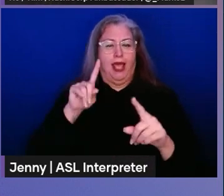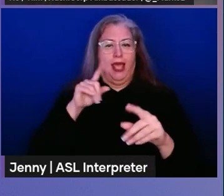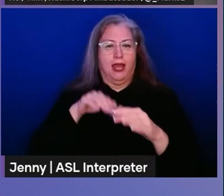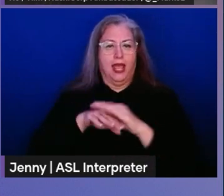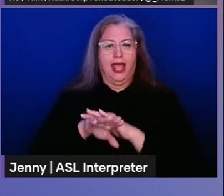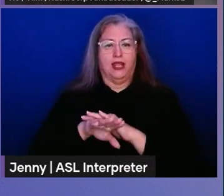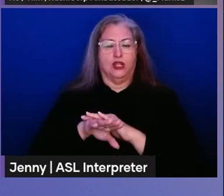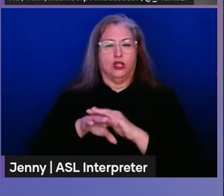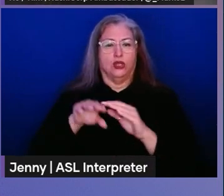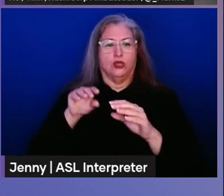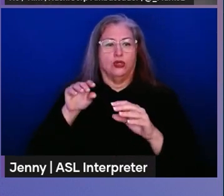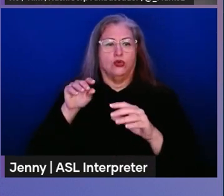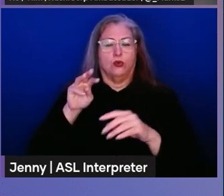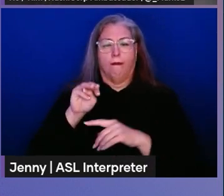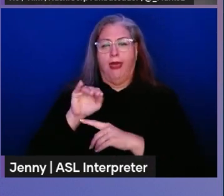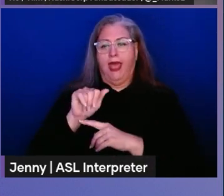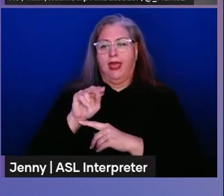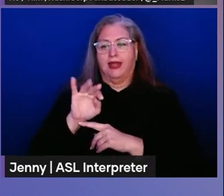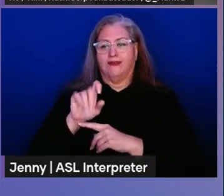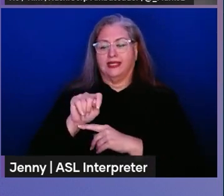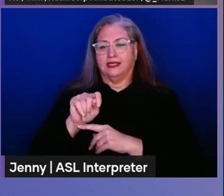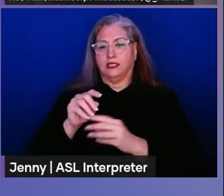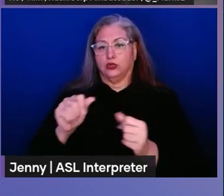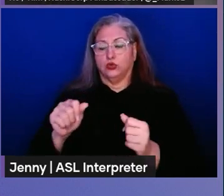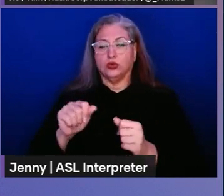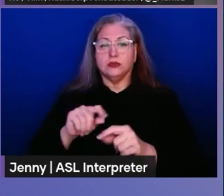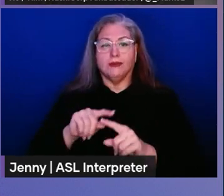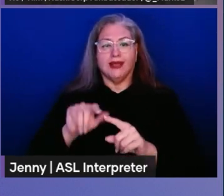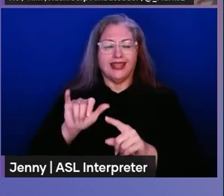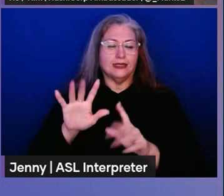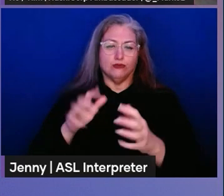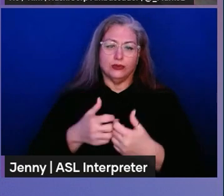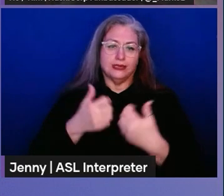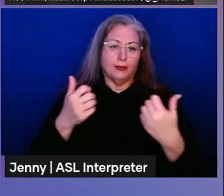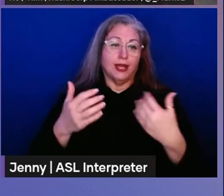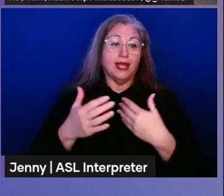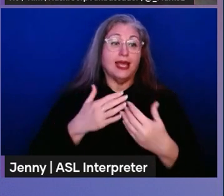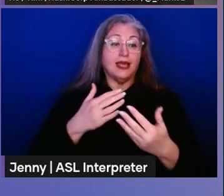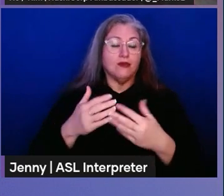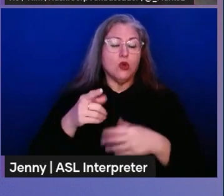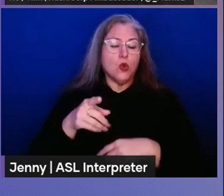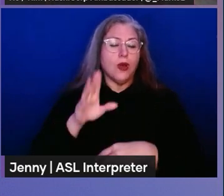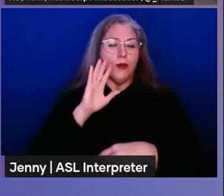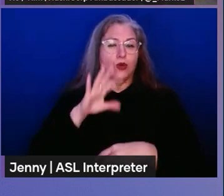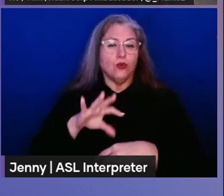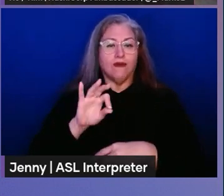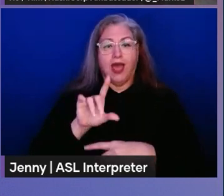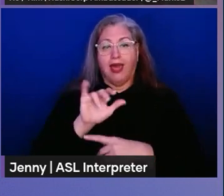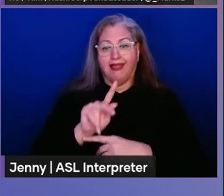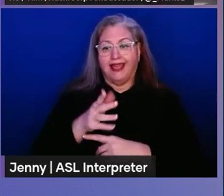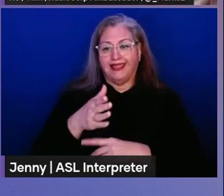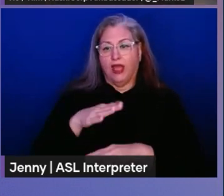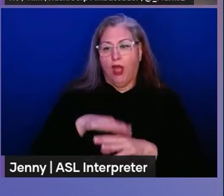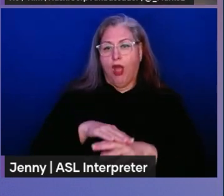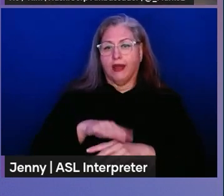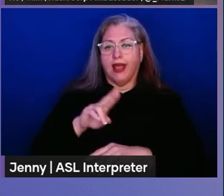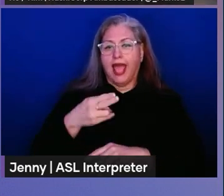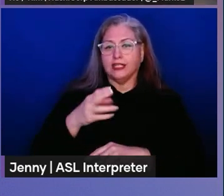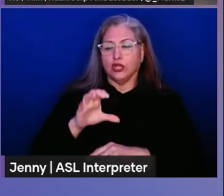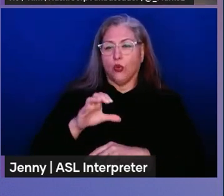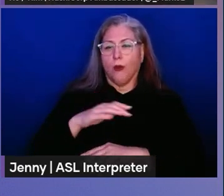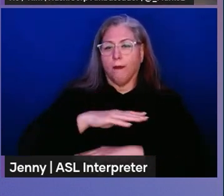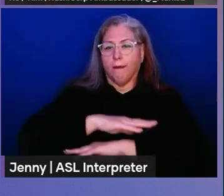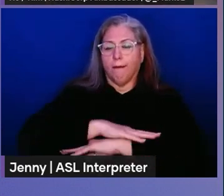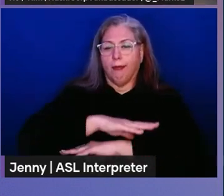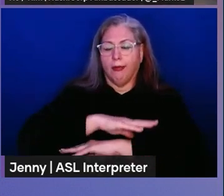managed SaaS solution. But that's a separate thing, even though you would find a link on the HashiCorp platform to kind